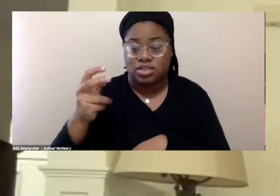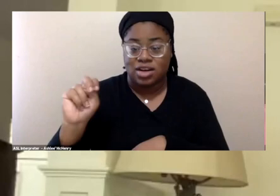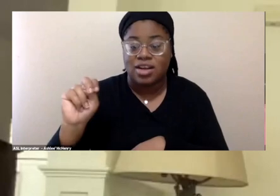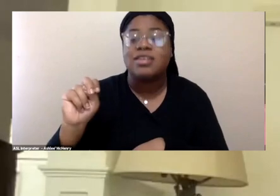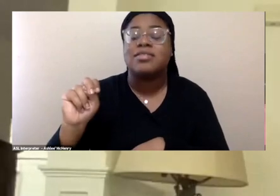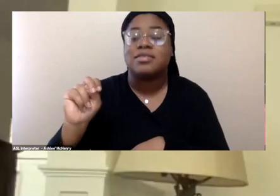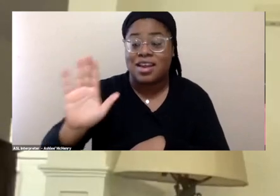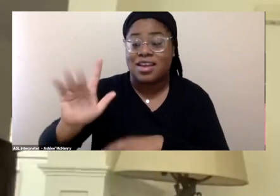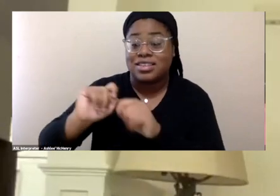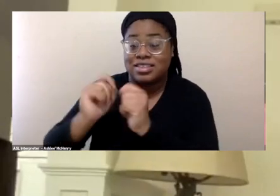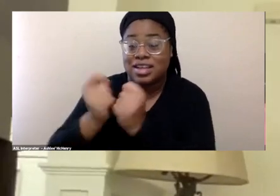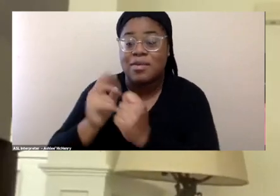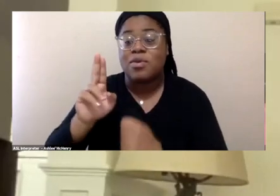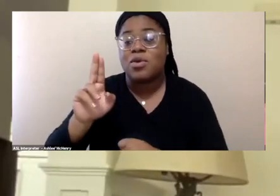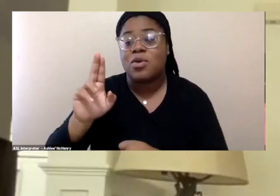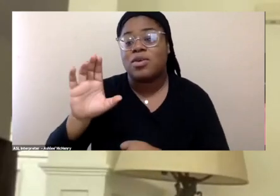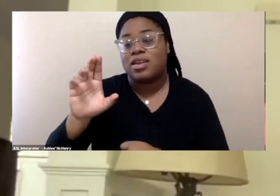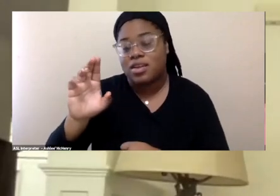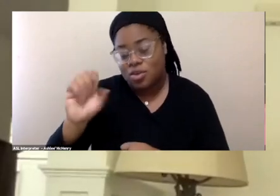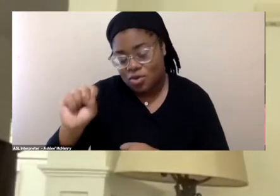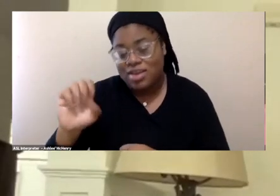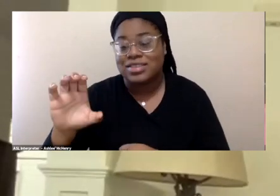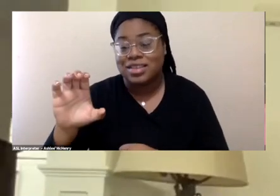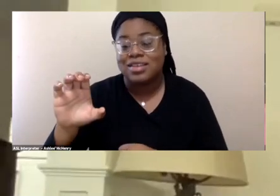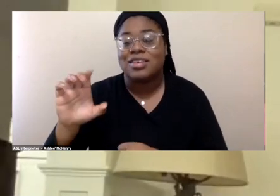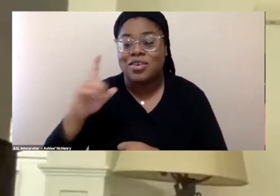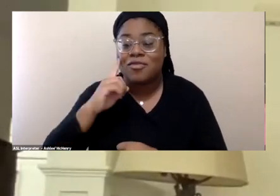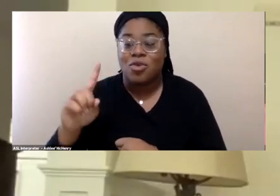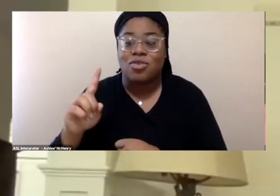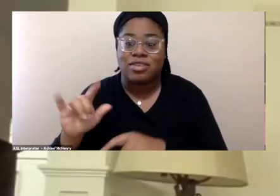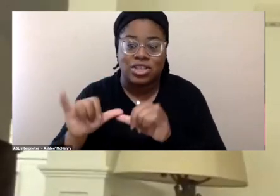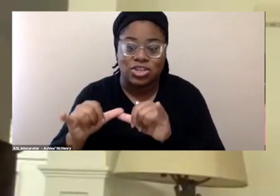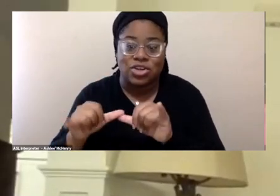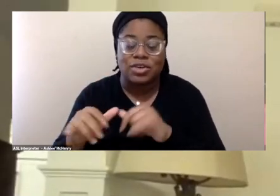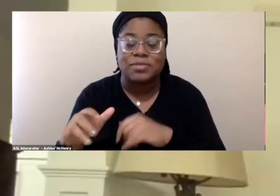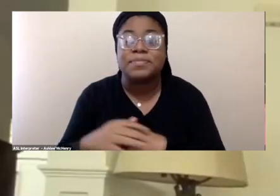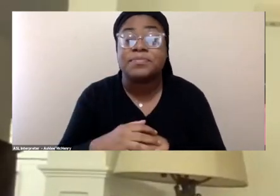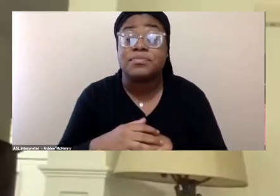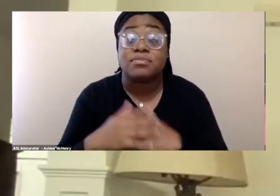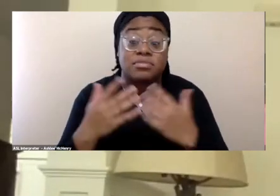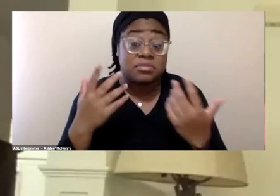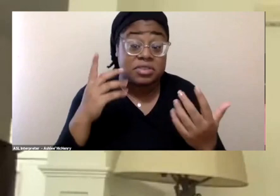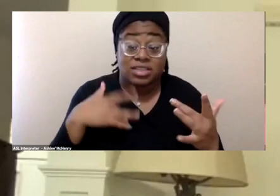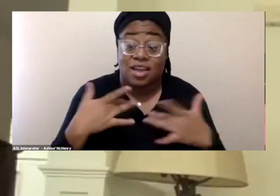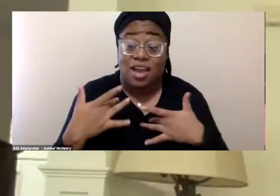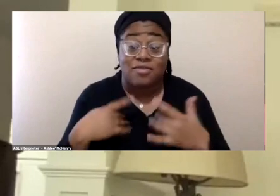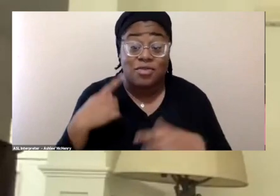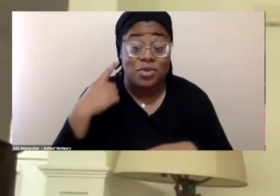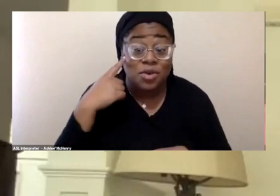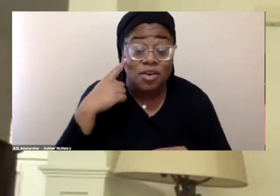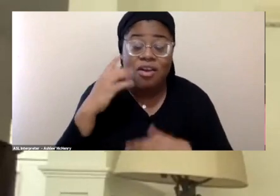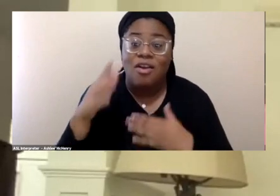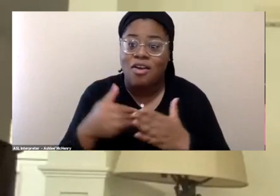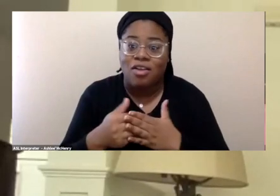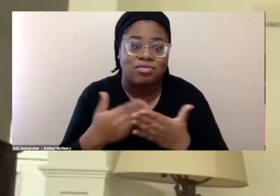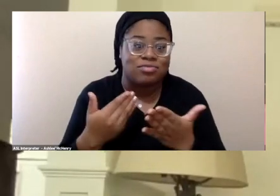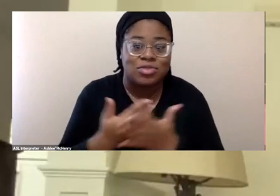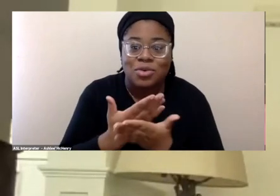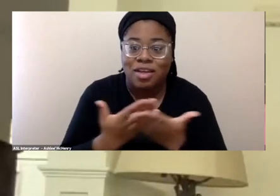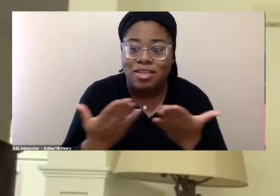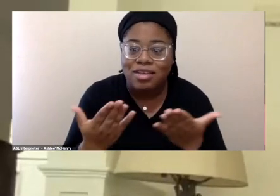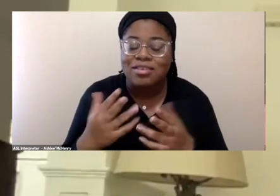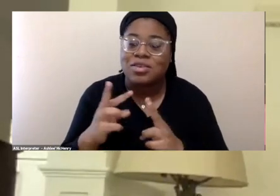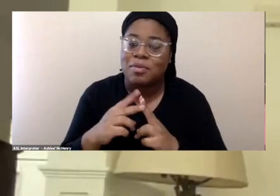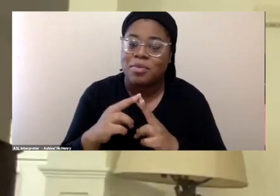and his team at USC Viterbi School of Engineering. And I'm also excited for you to hear all of our great insights from our partners at